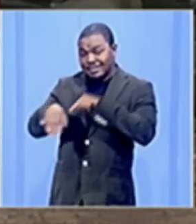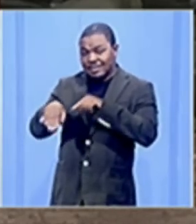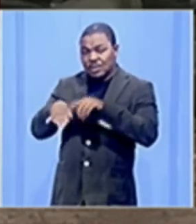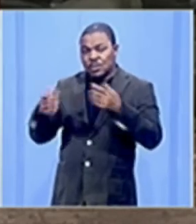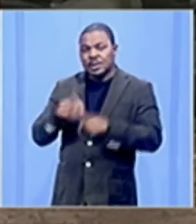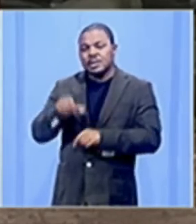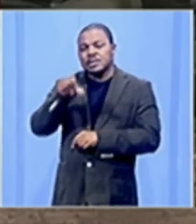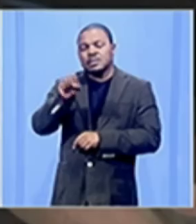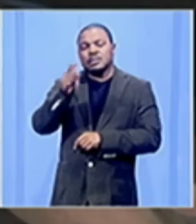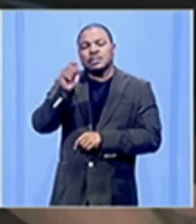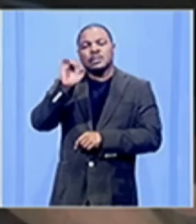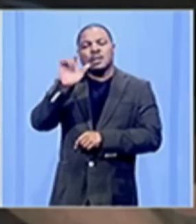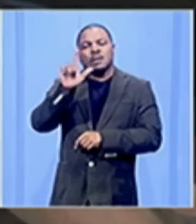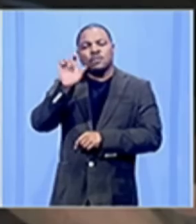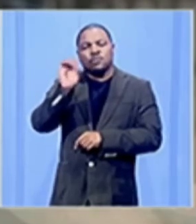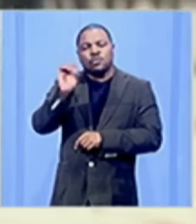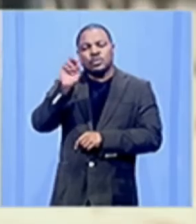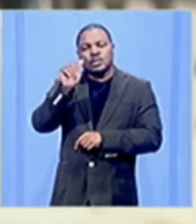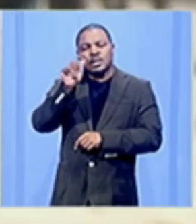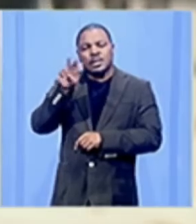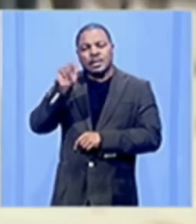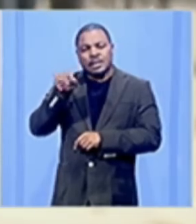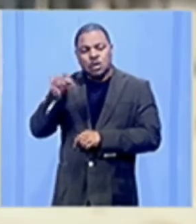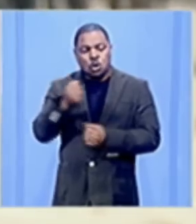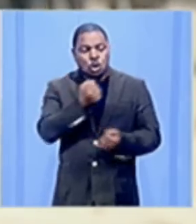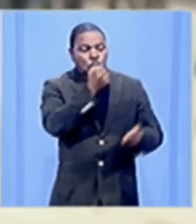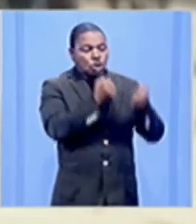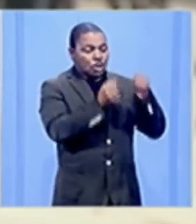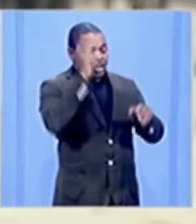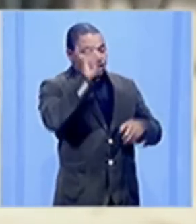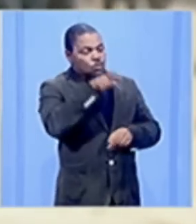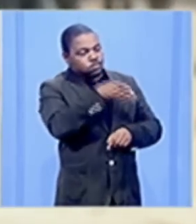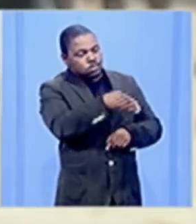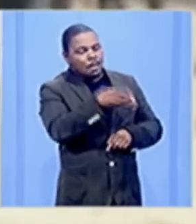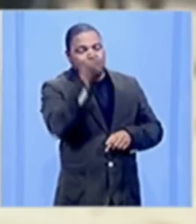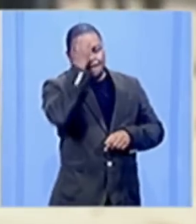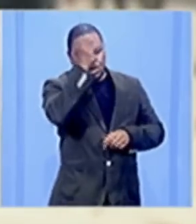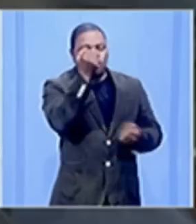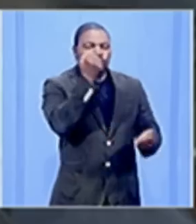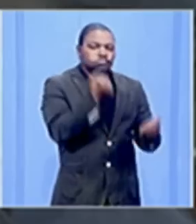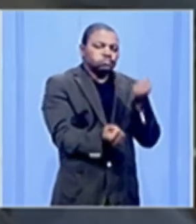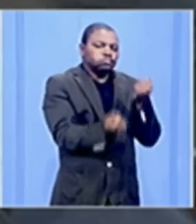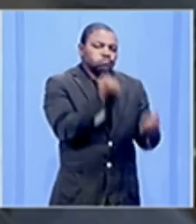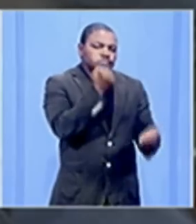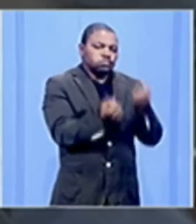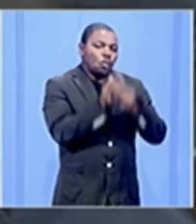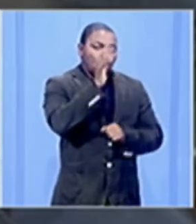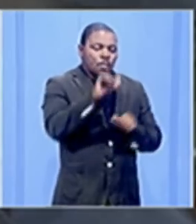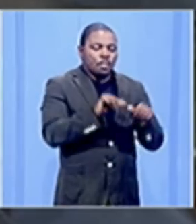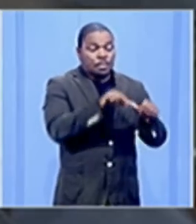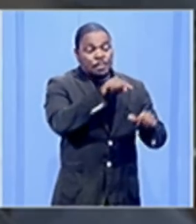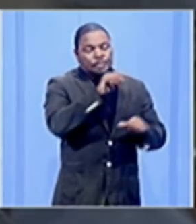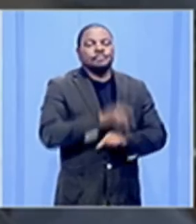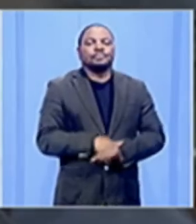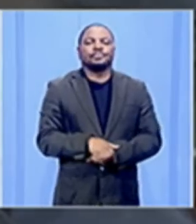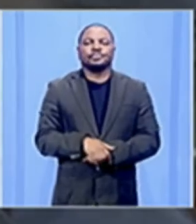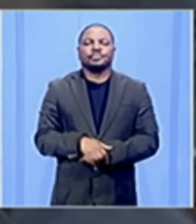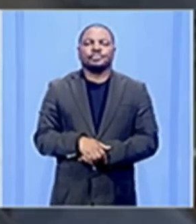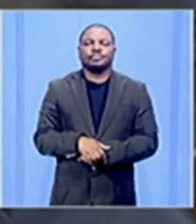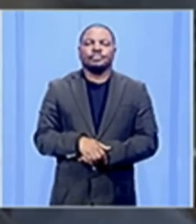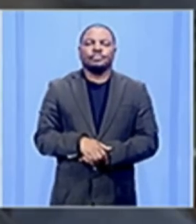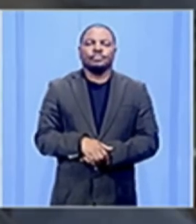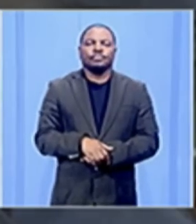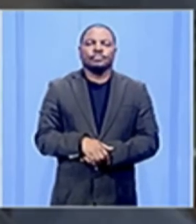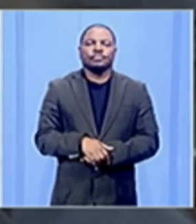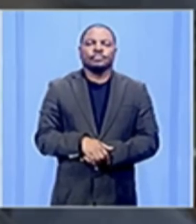wa Stilfontein e tla rediwa ka la bobedi kwa kgotlatshekelo kgolo kwa Pretoria. Thabiso Moss, SABC